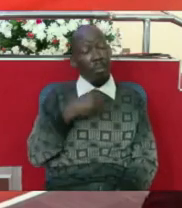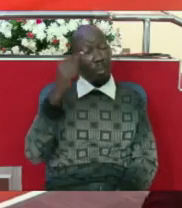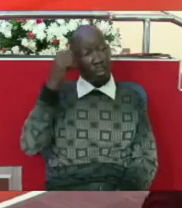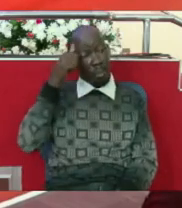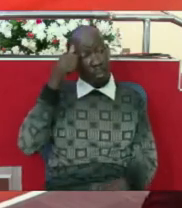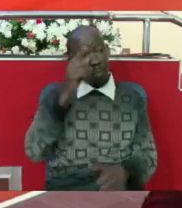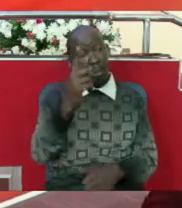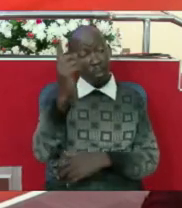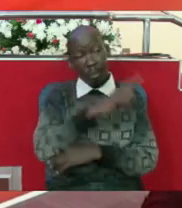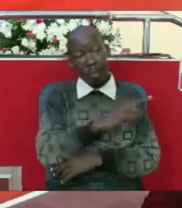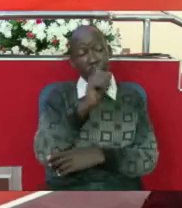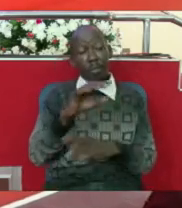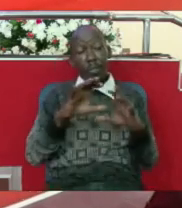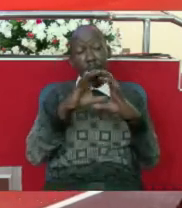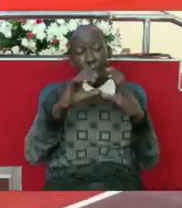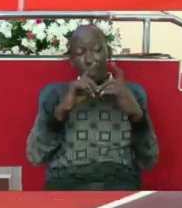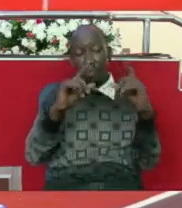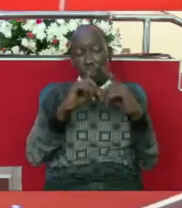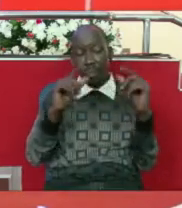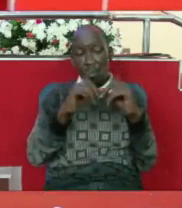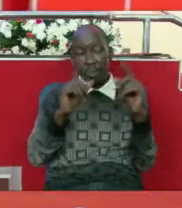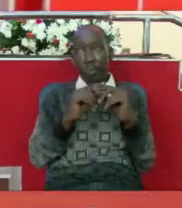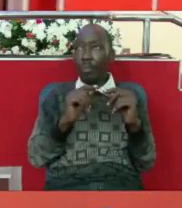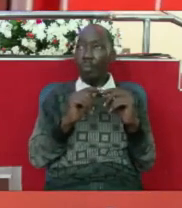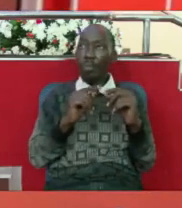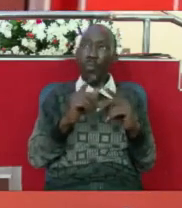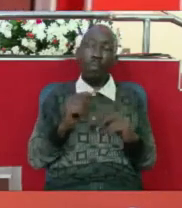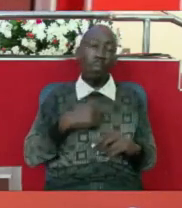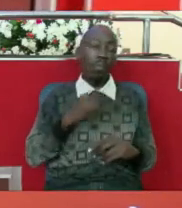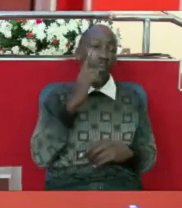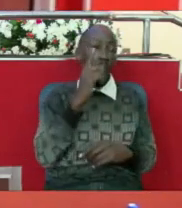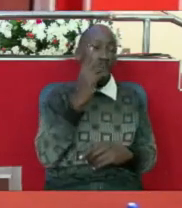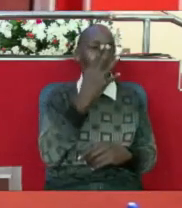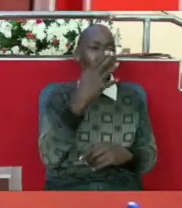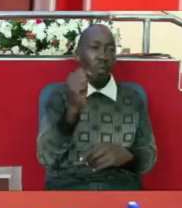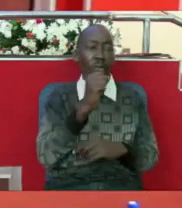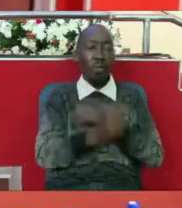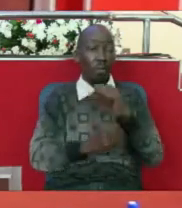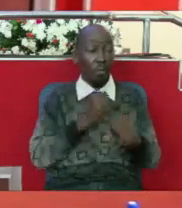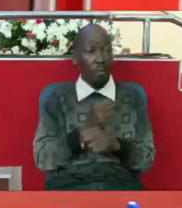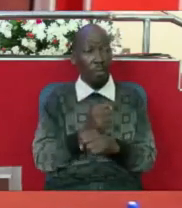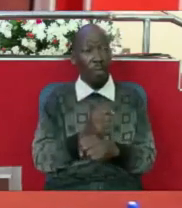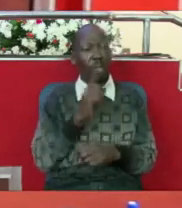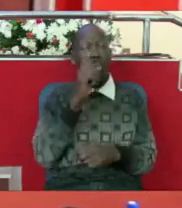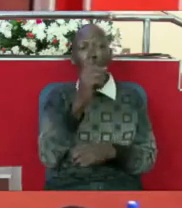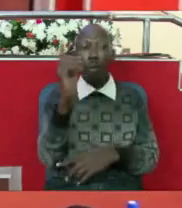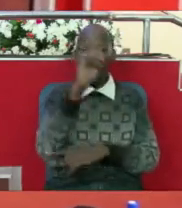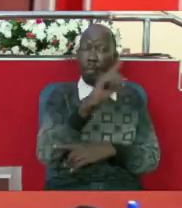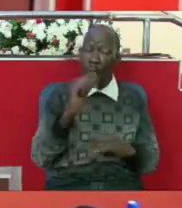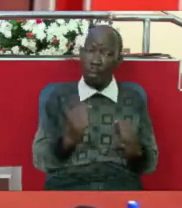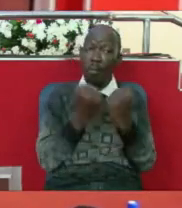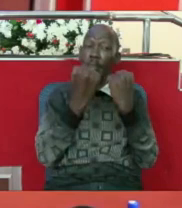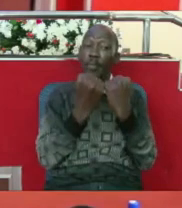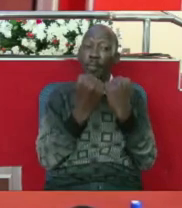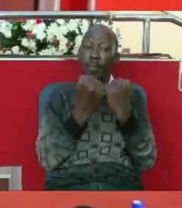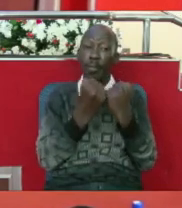siku, even though I look like I'm only 45, inakaa tu ninakaa miaka 45, there will be a day kuna siku, when I'm